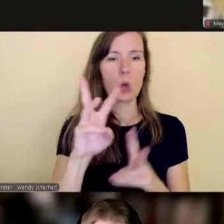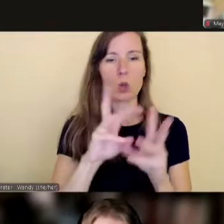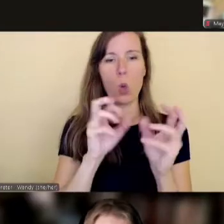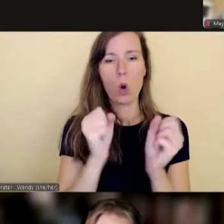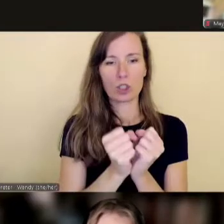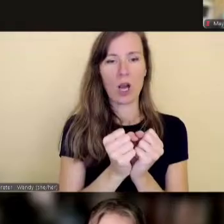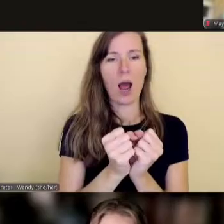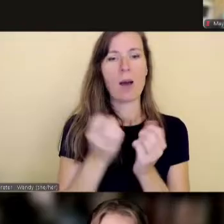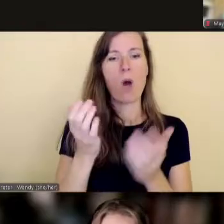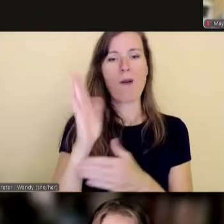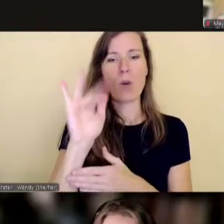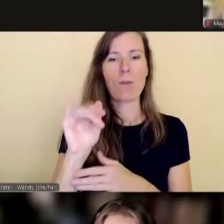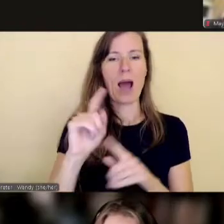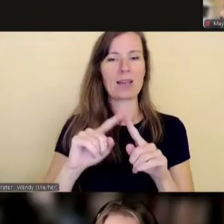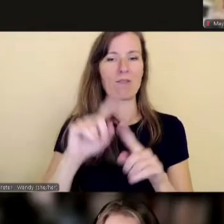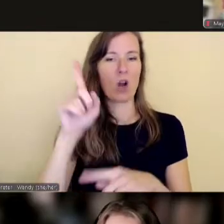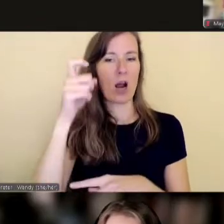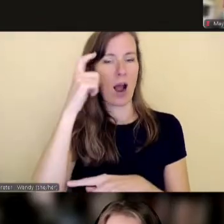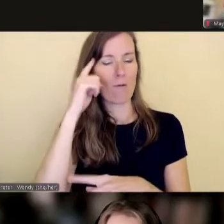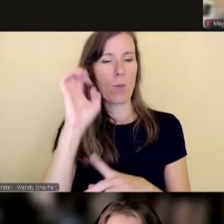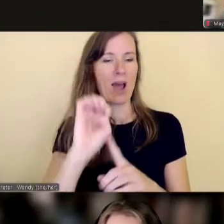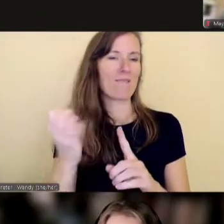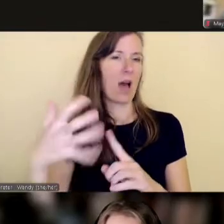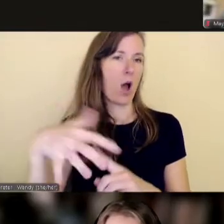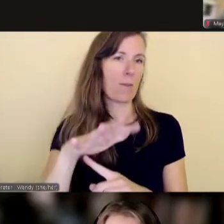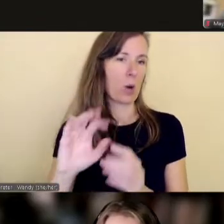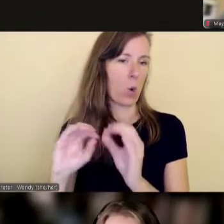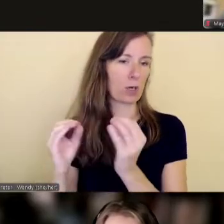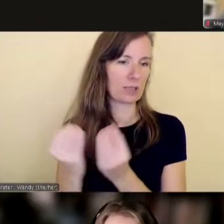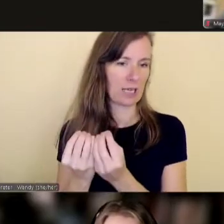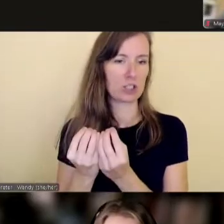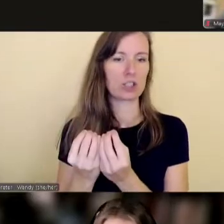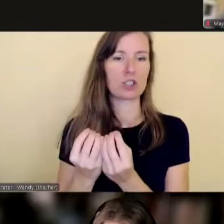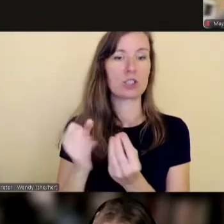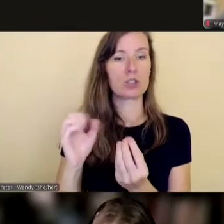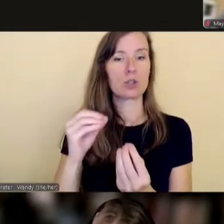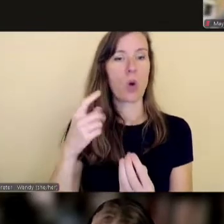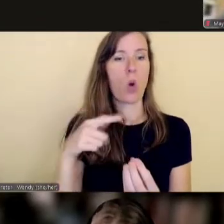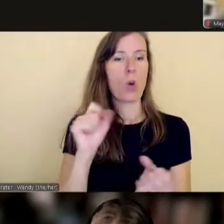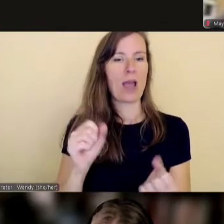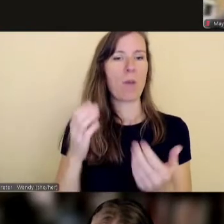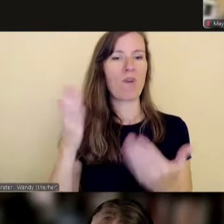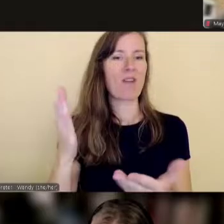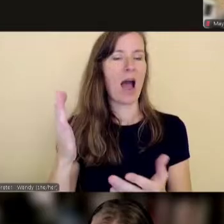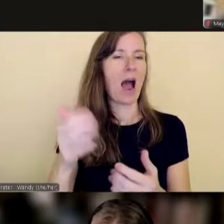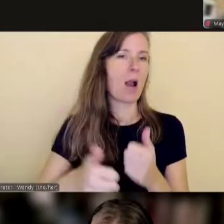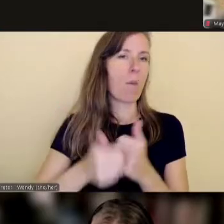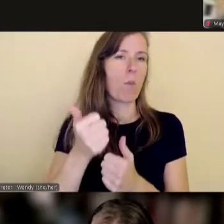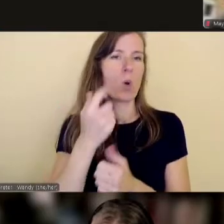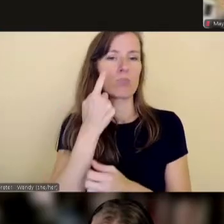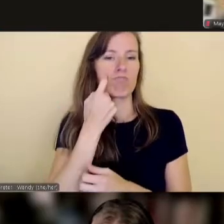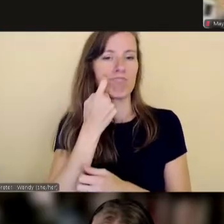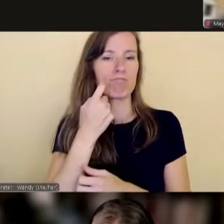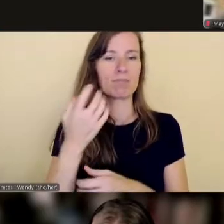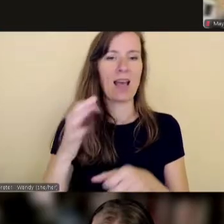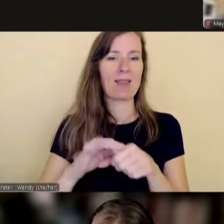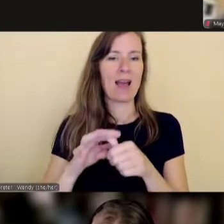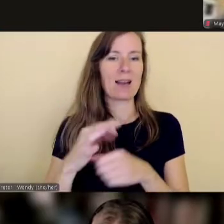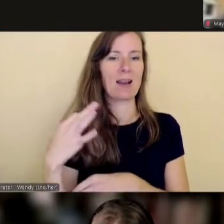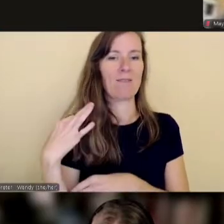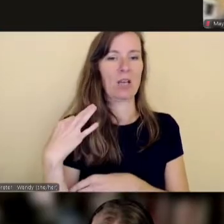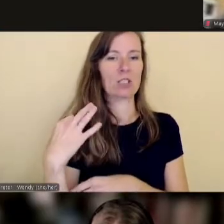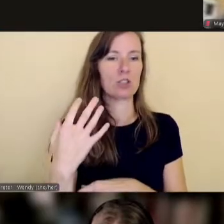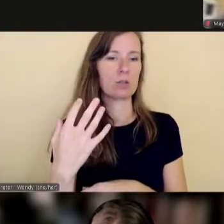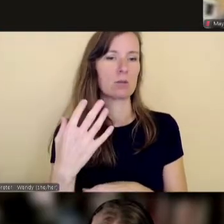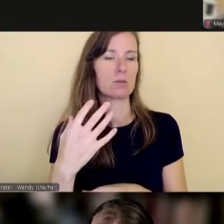order to provide our elected officials and town administration the most up-to-date information. On October 8th, I took part in a tour of the city of